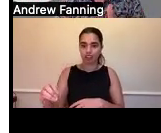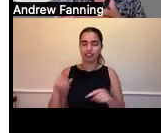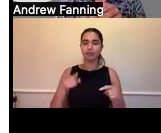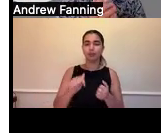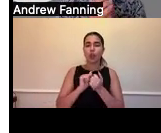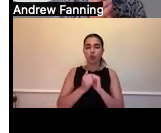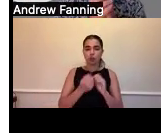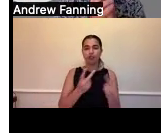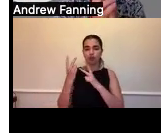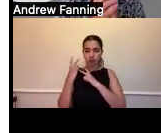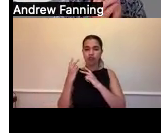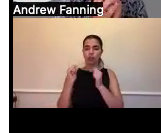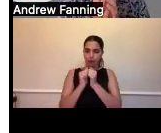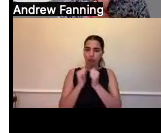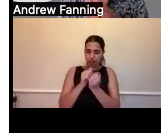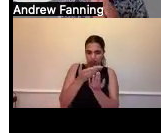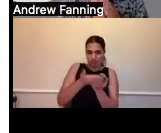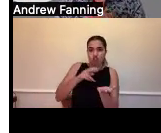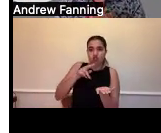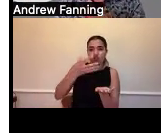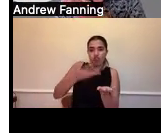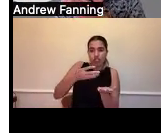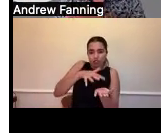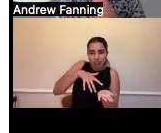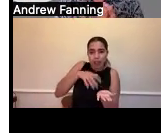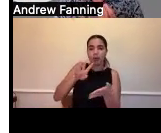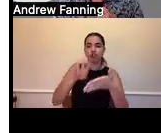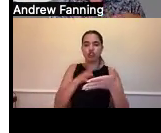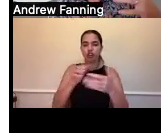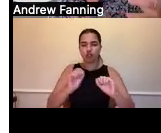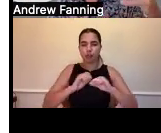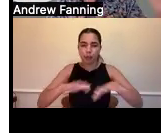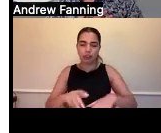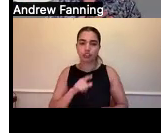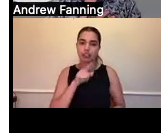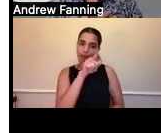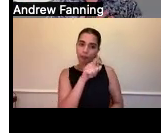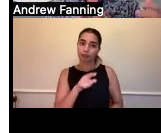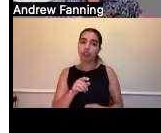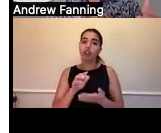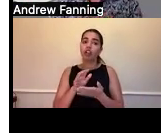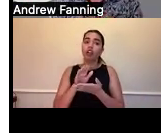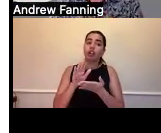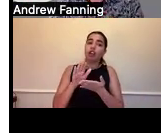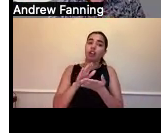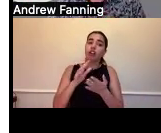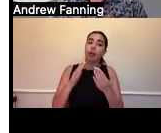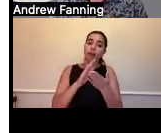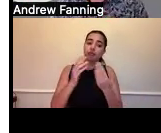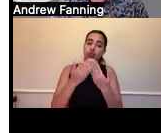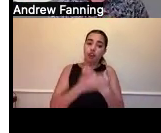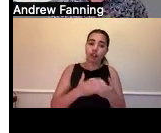this figure showing it yet. Now, dark red bars mean that social shortfall has been getting worse, which is not very